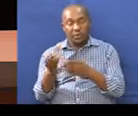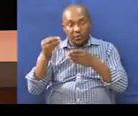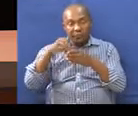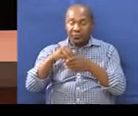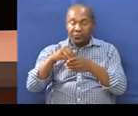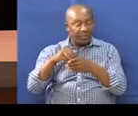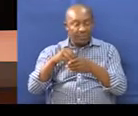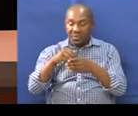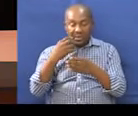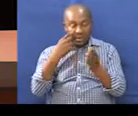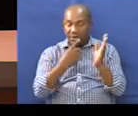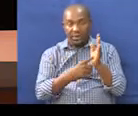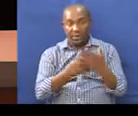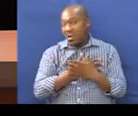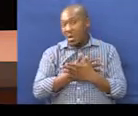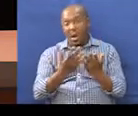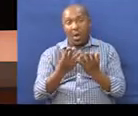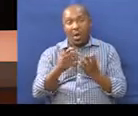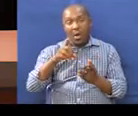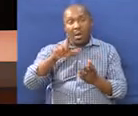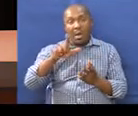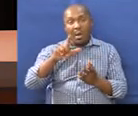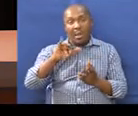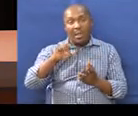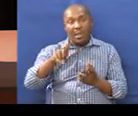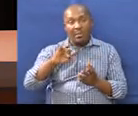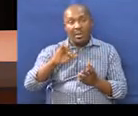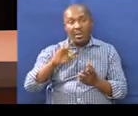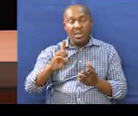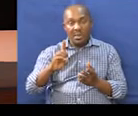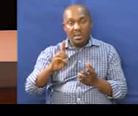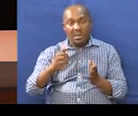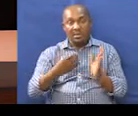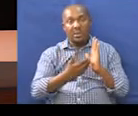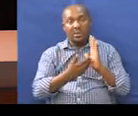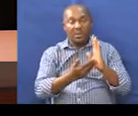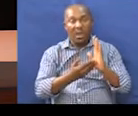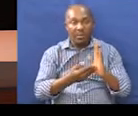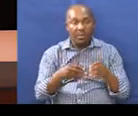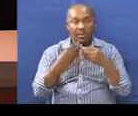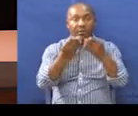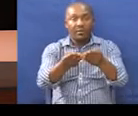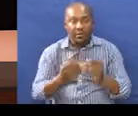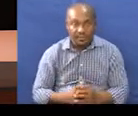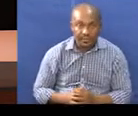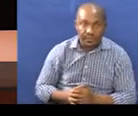lipid in the food sample. Now, to write this procedure, you have